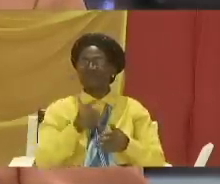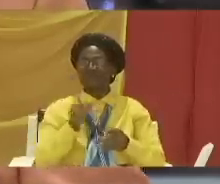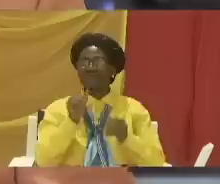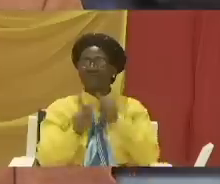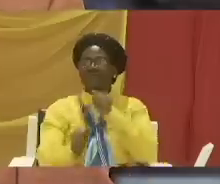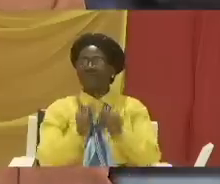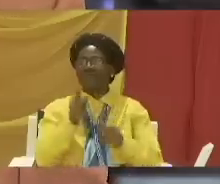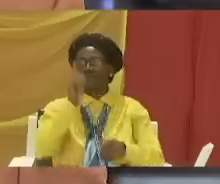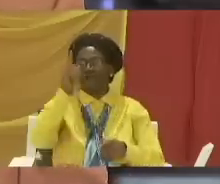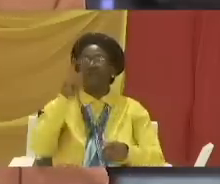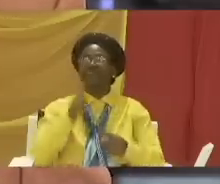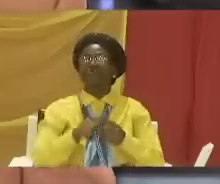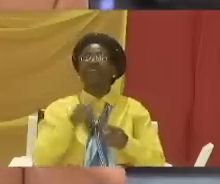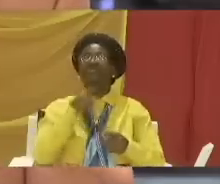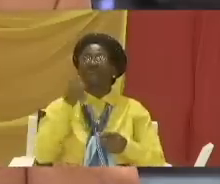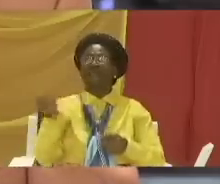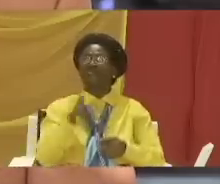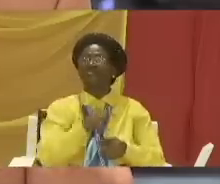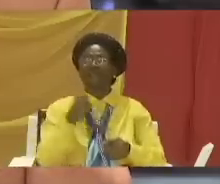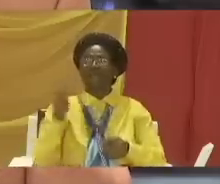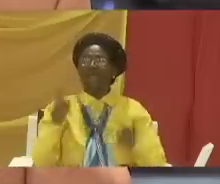The Lord asked me to tell somebody,